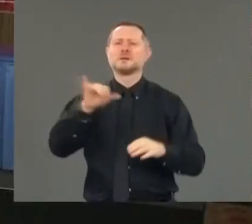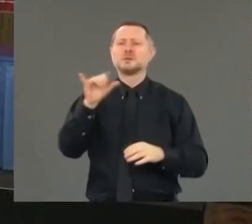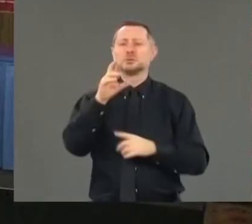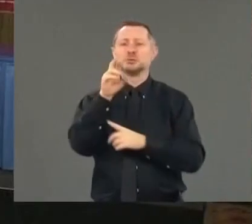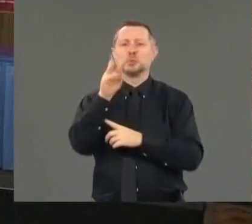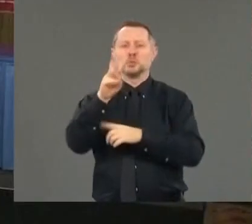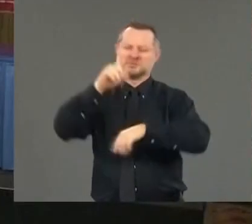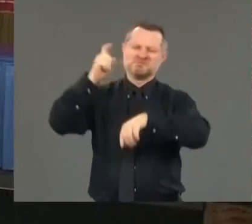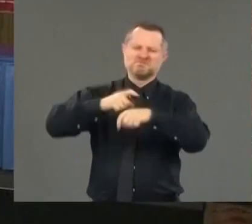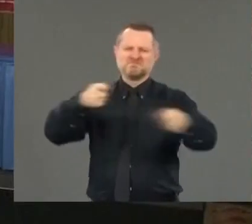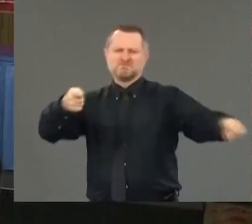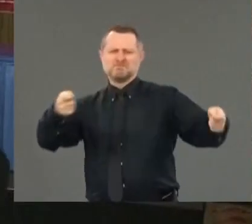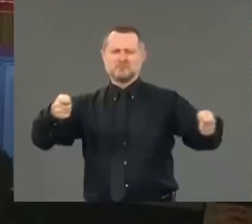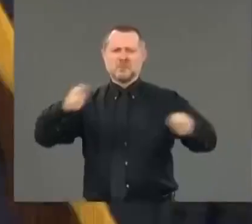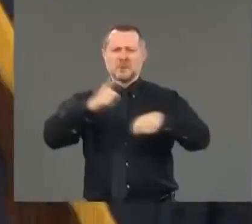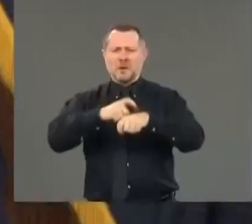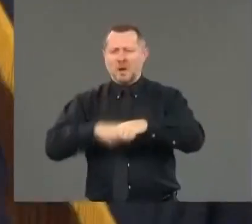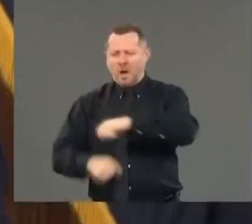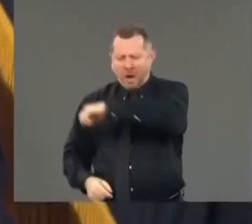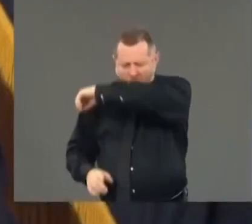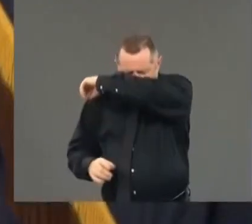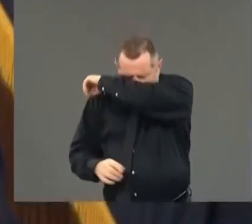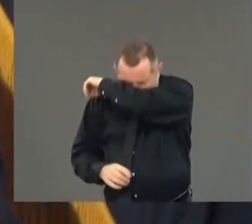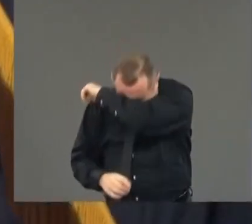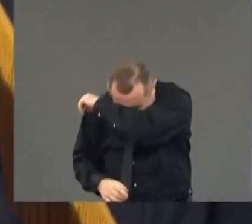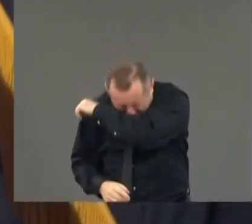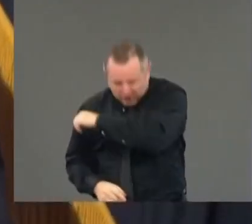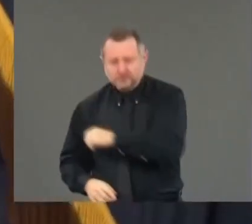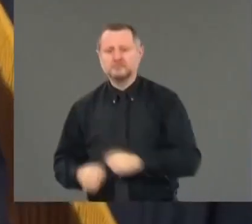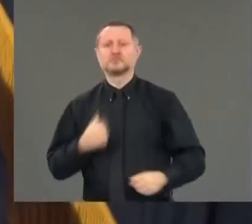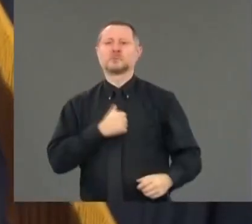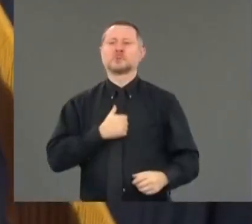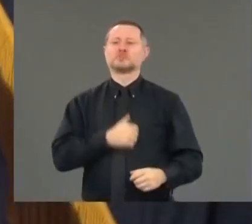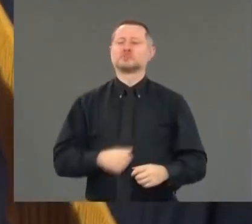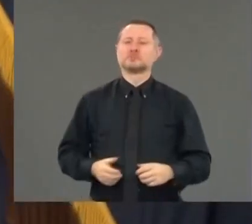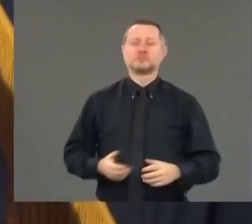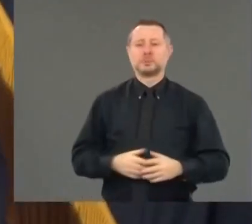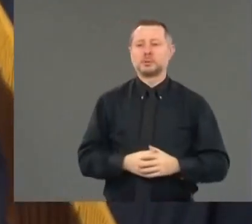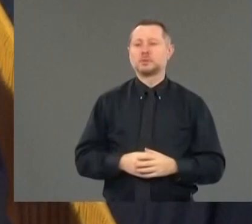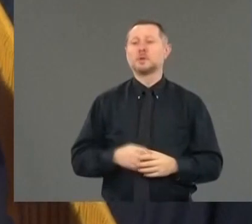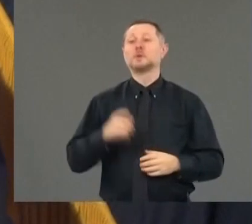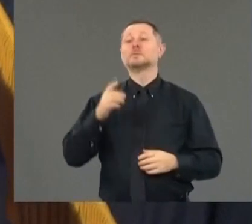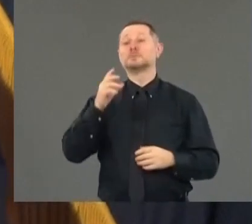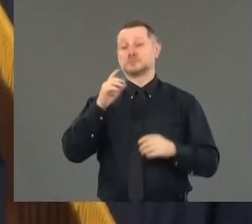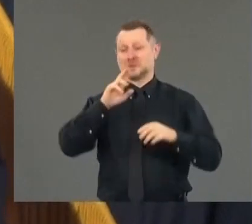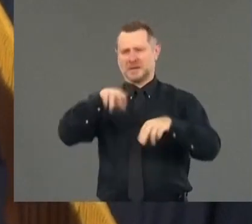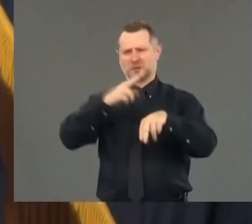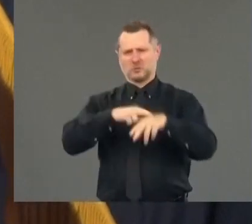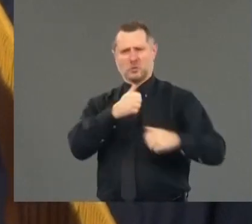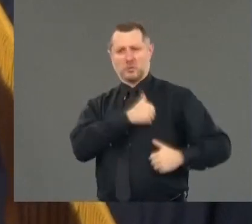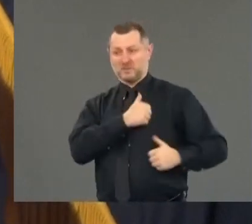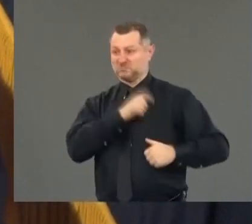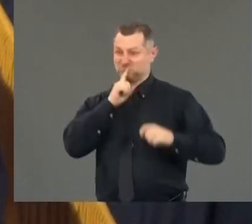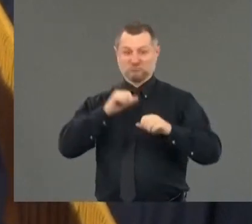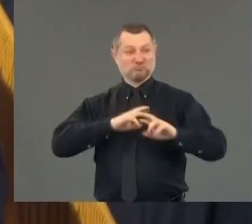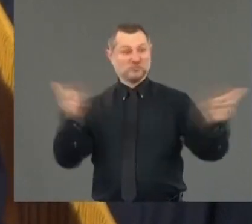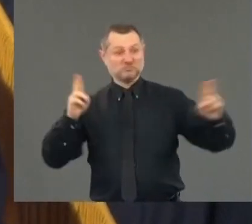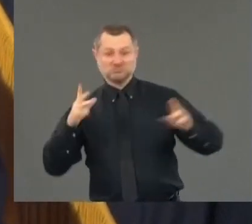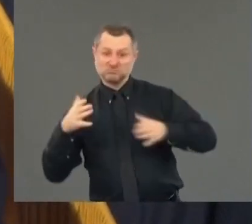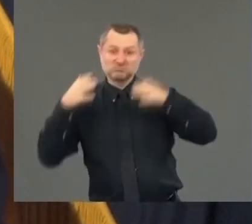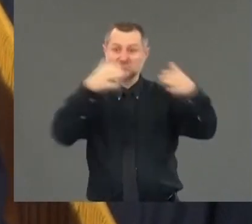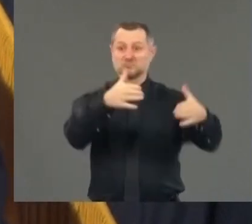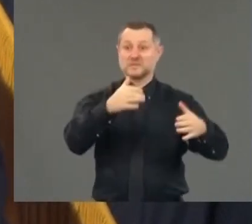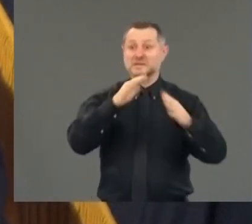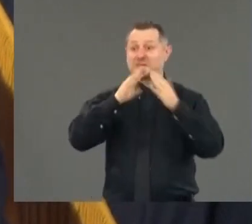National Guard, something like that? Yeah, I have the National Guard on standby. Any place that needs additional